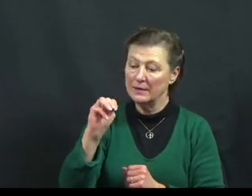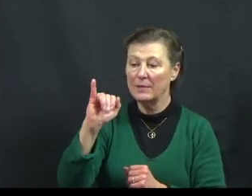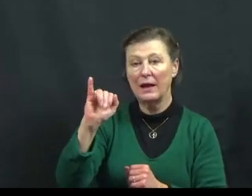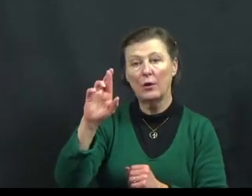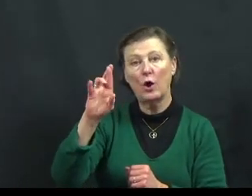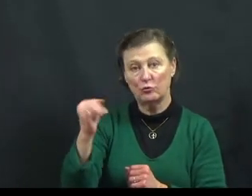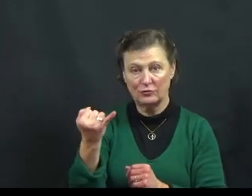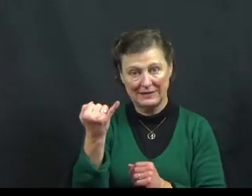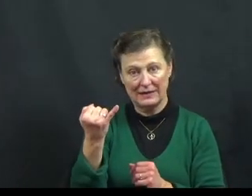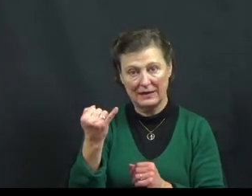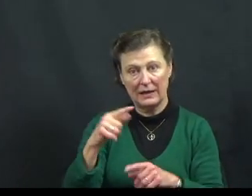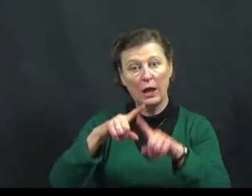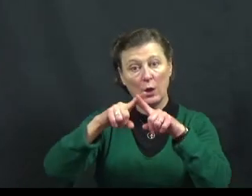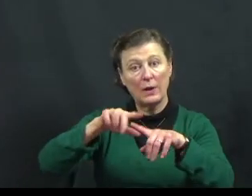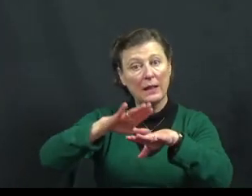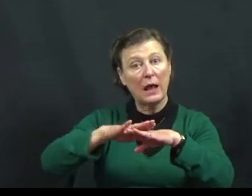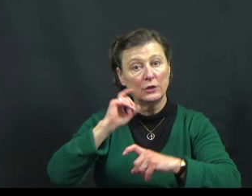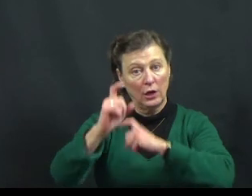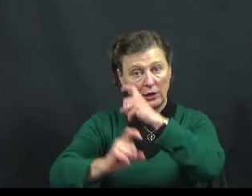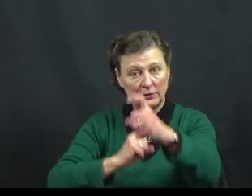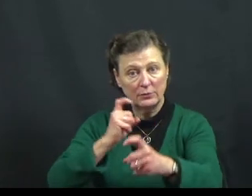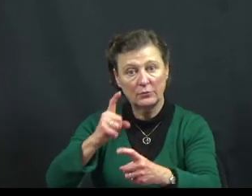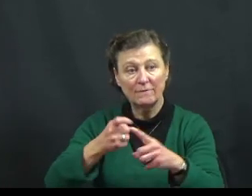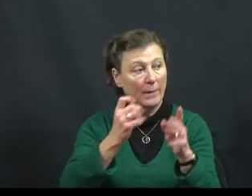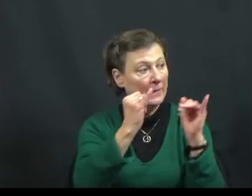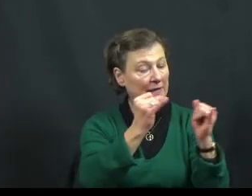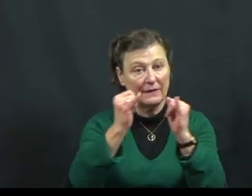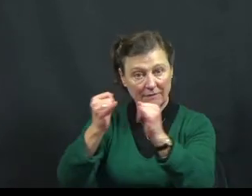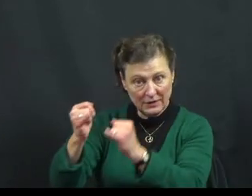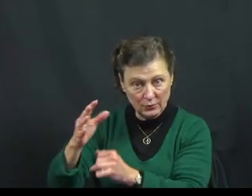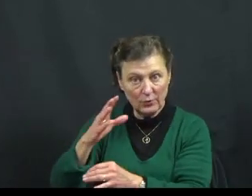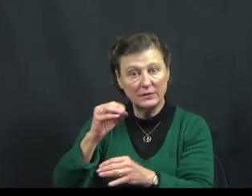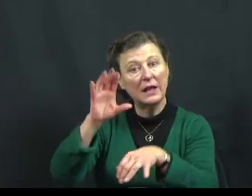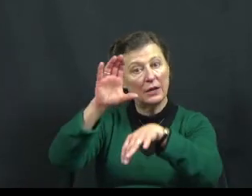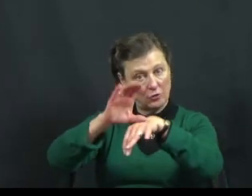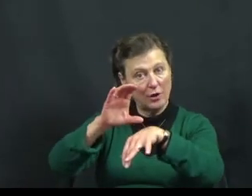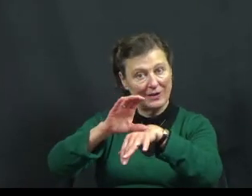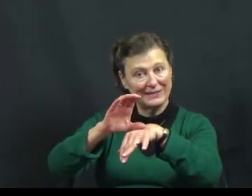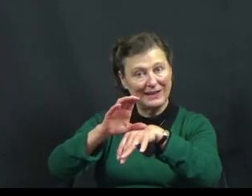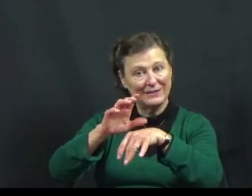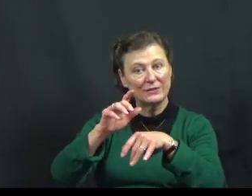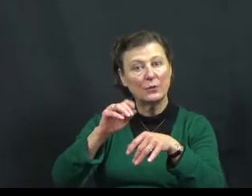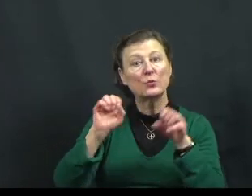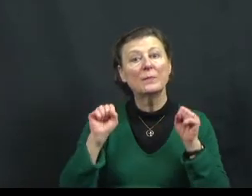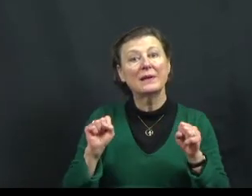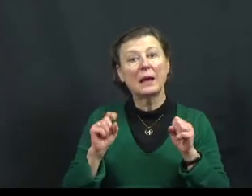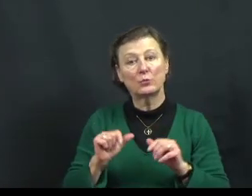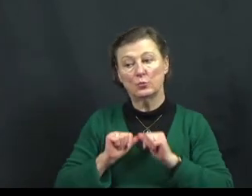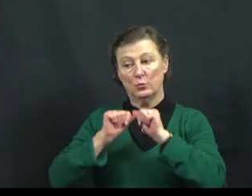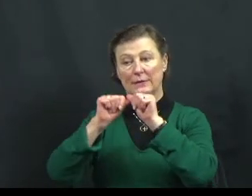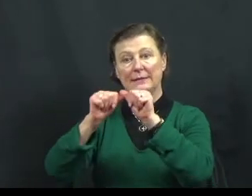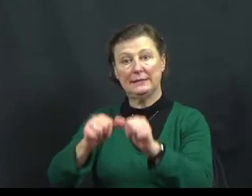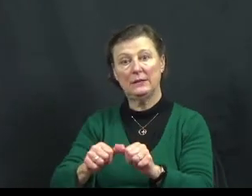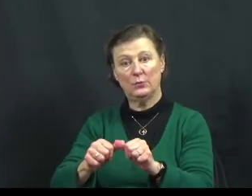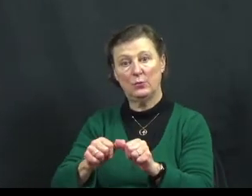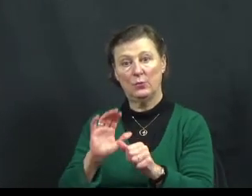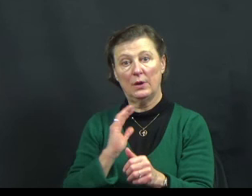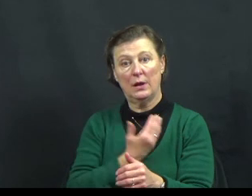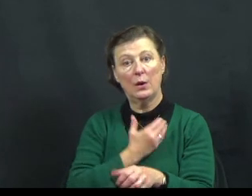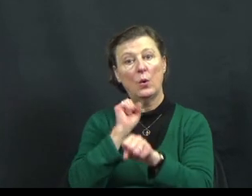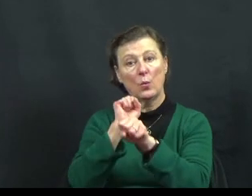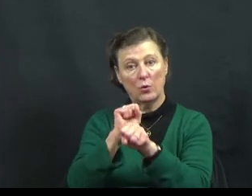IMIRJ relies on contributions from individuals and congregations to be able to continue our work